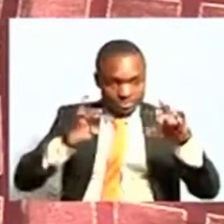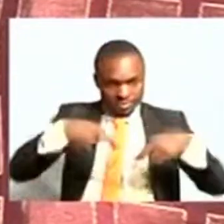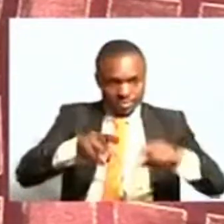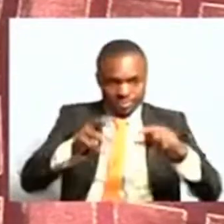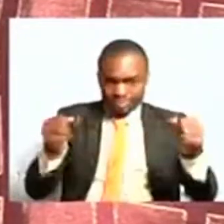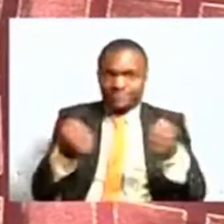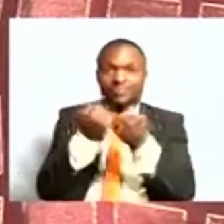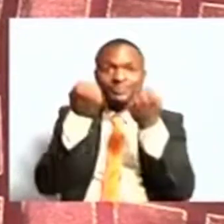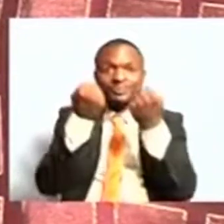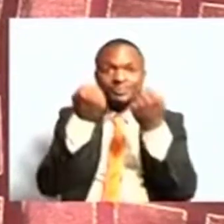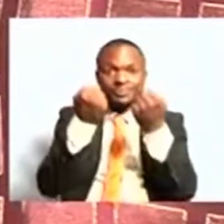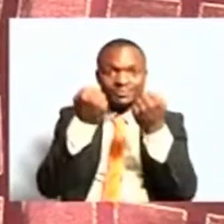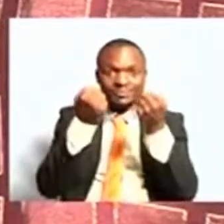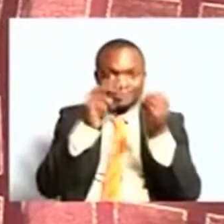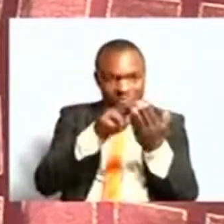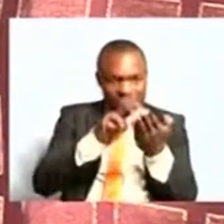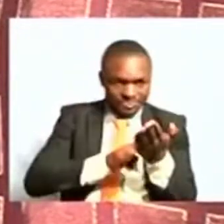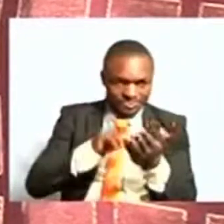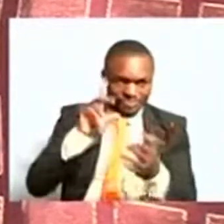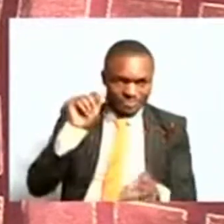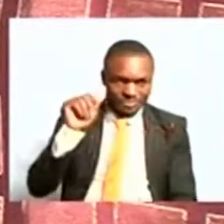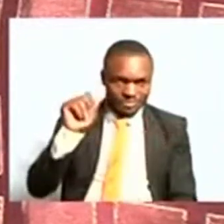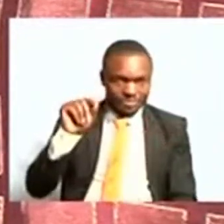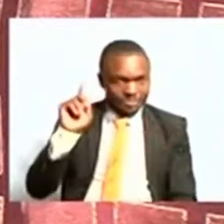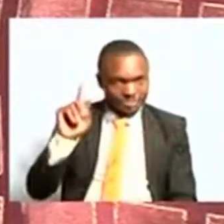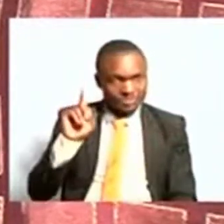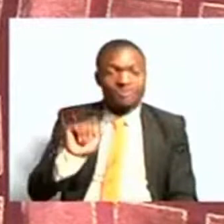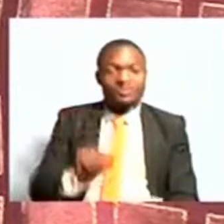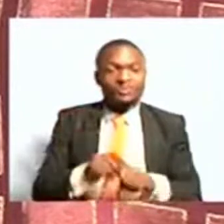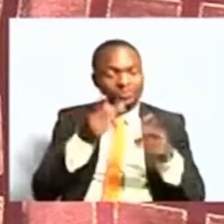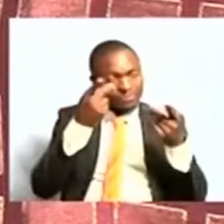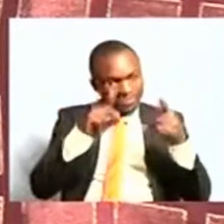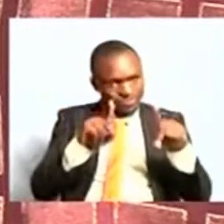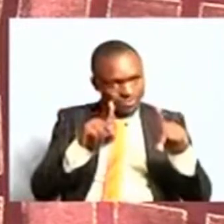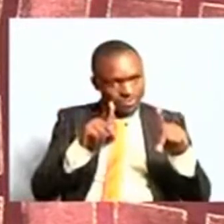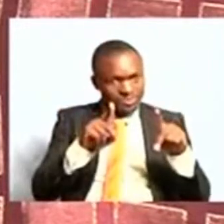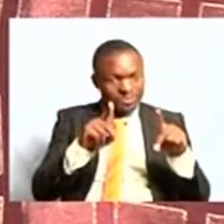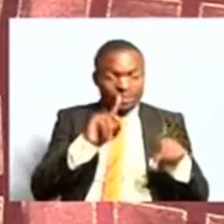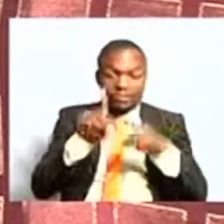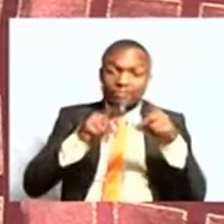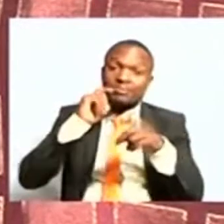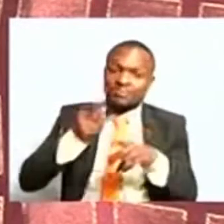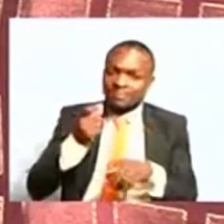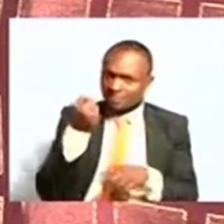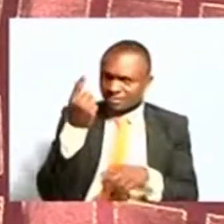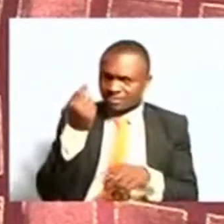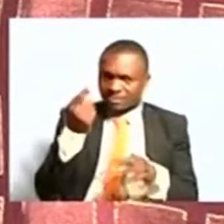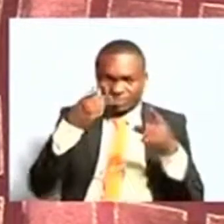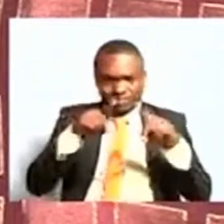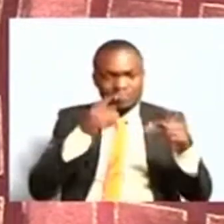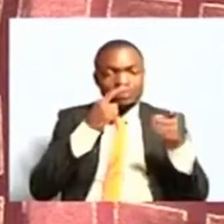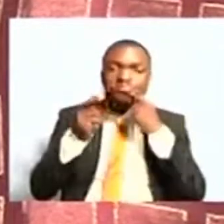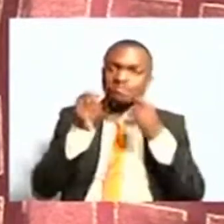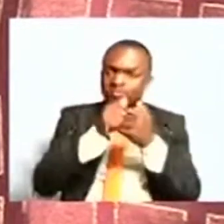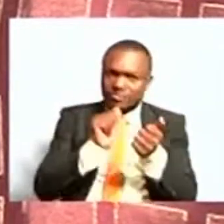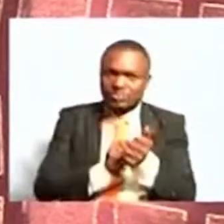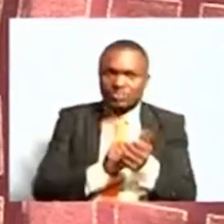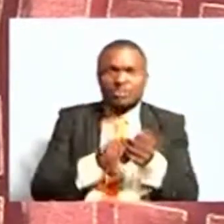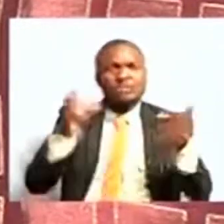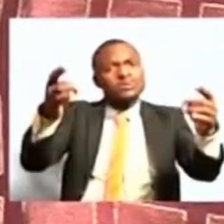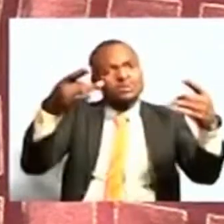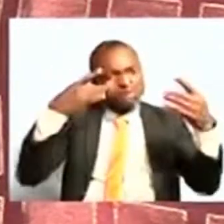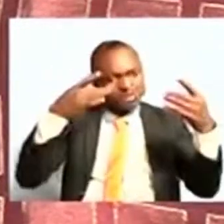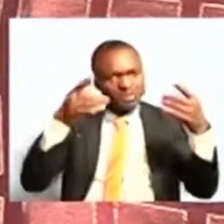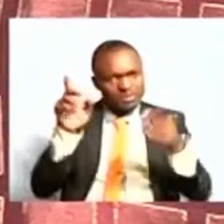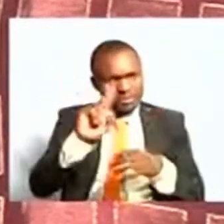road traffic accidents recorded in 2021. So when people should understand that when we're talking about inappropriate speed, it's